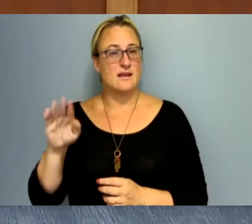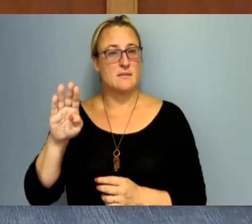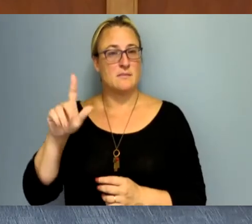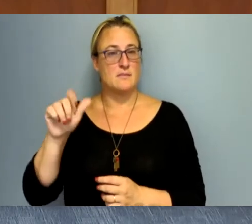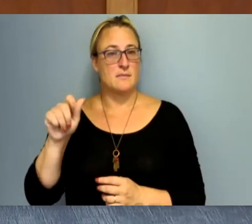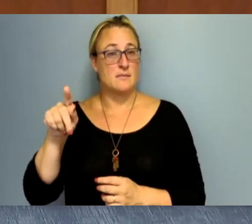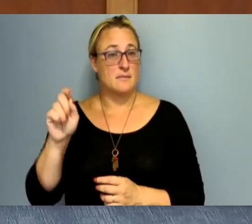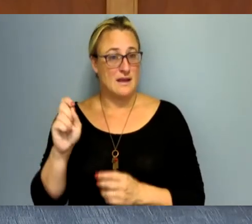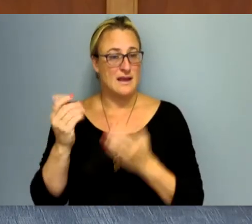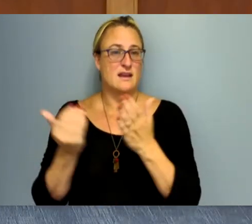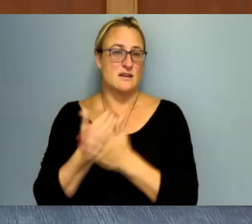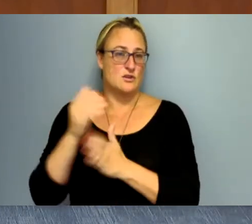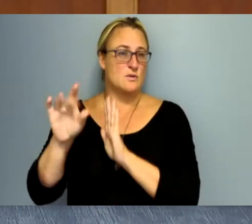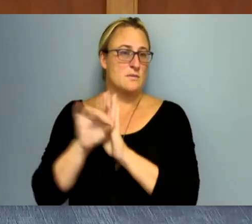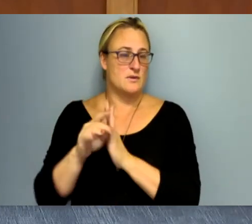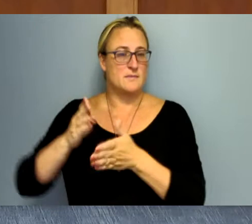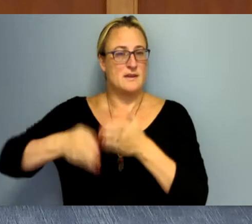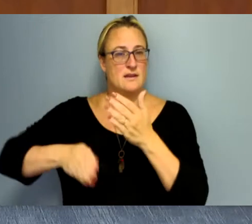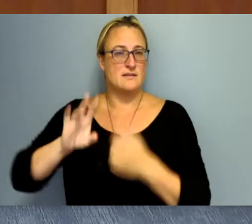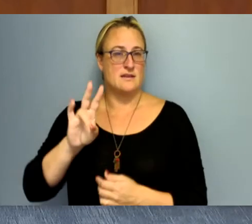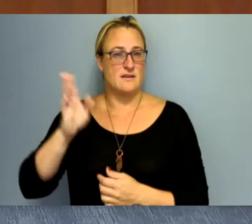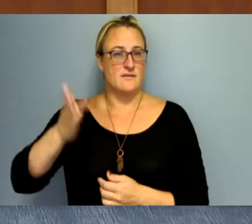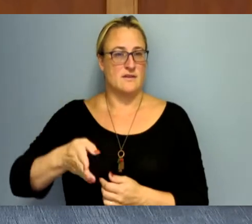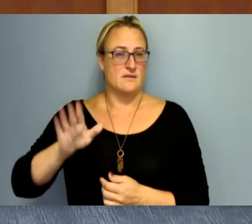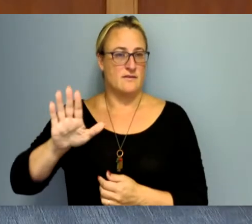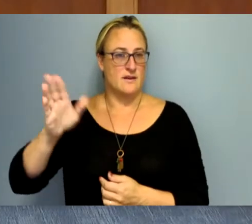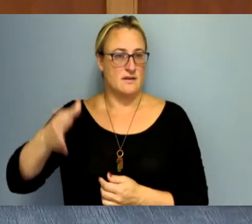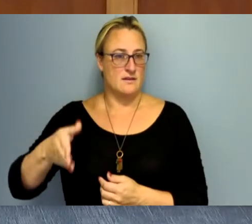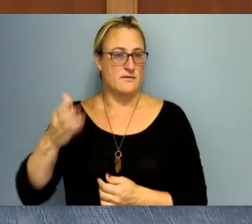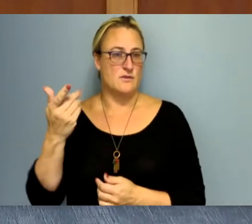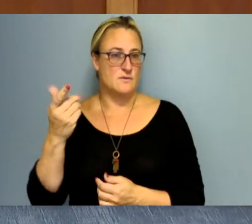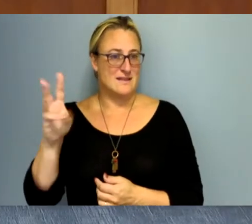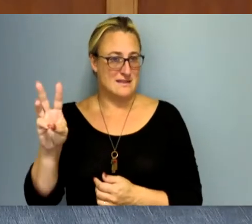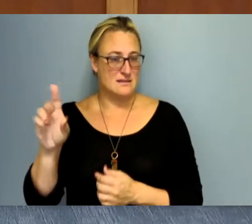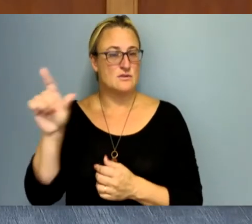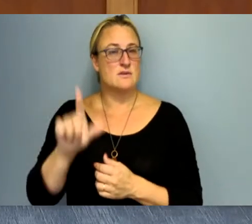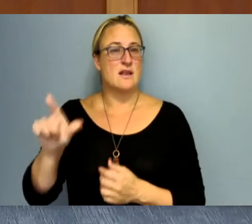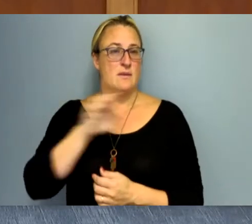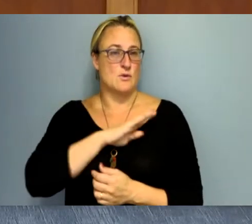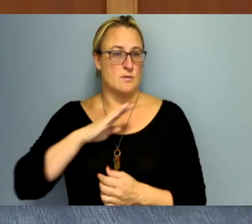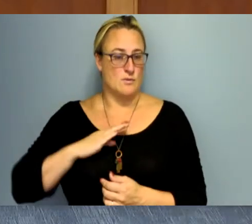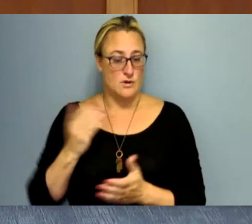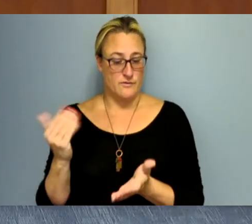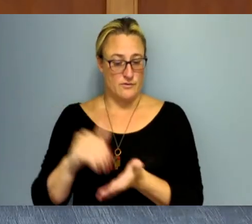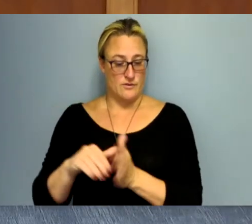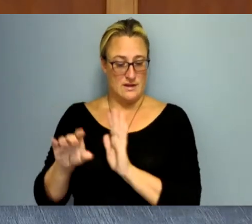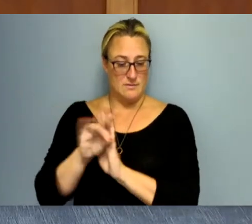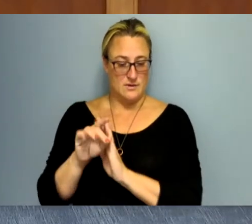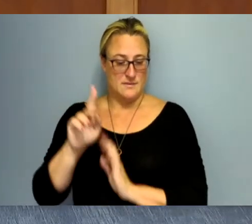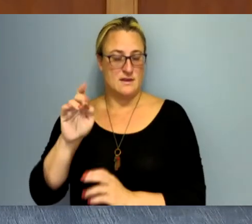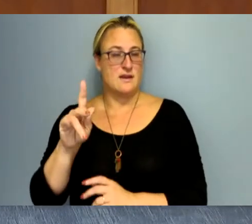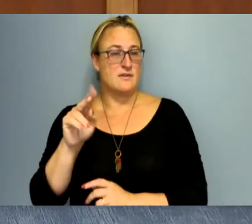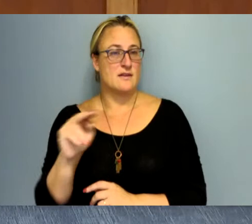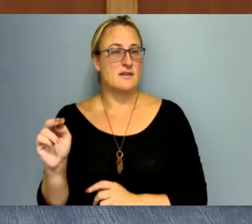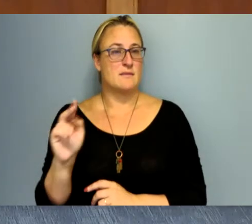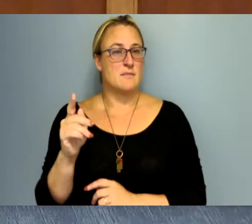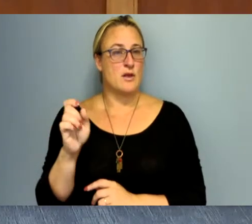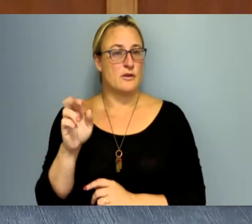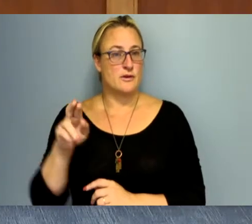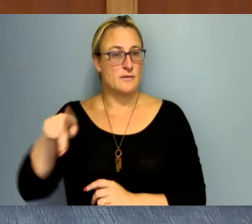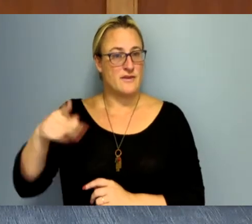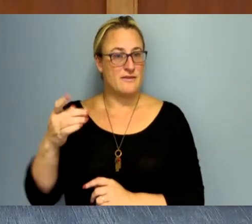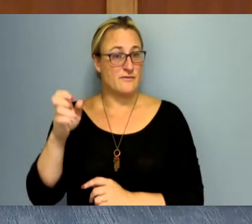end on 7/5/2026. To the Library Board, 2 reappointments, Kathleen Moeller-Pfeiffer and